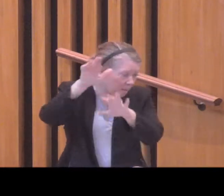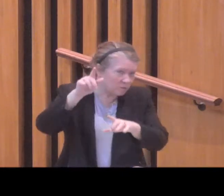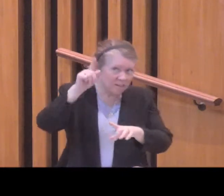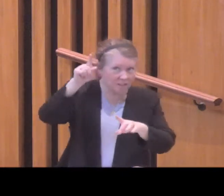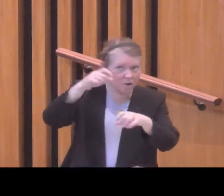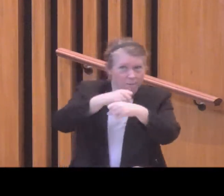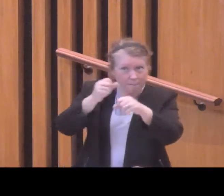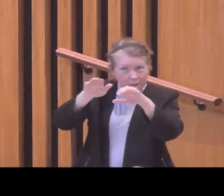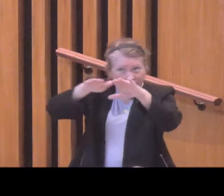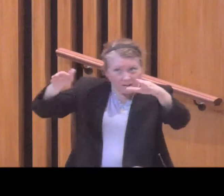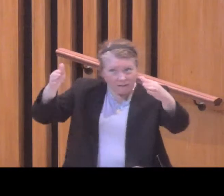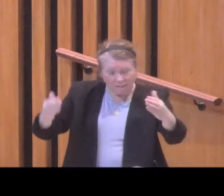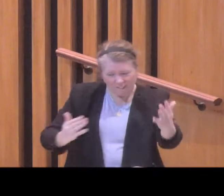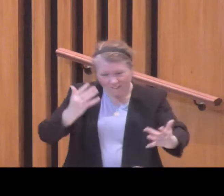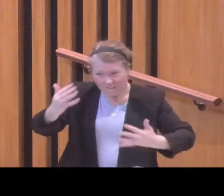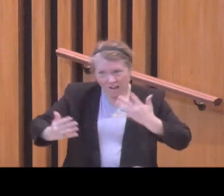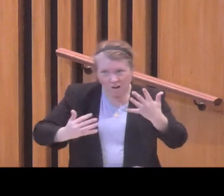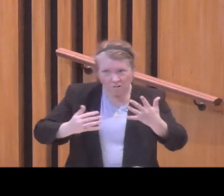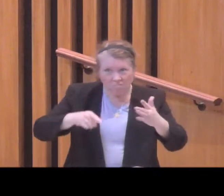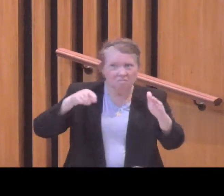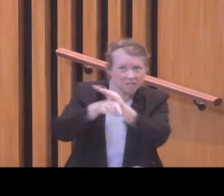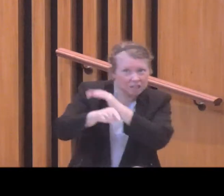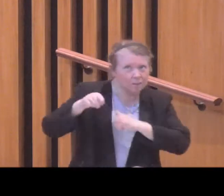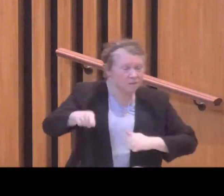altar, and kill him.